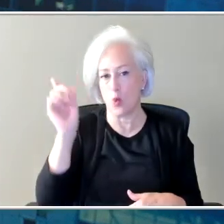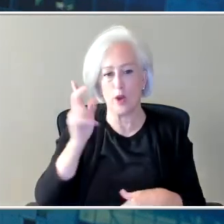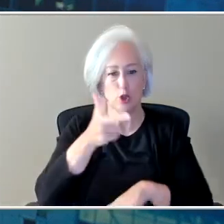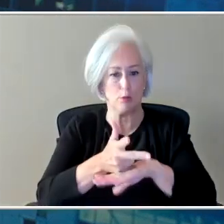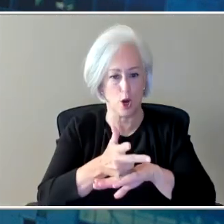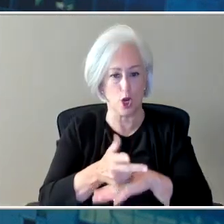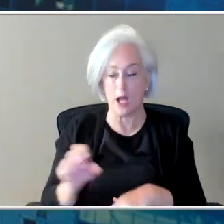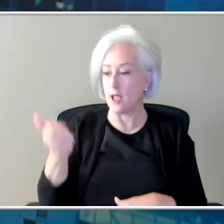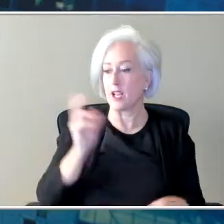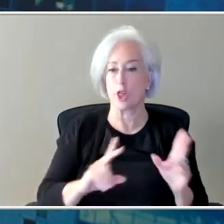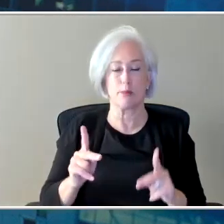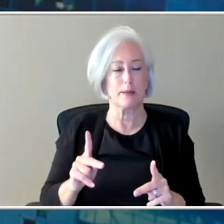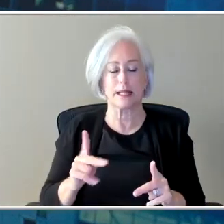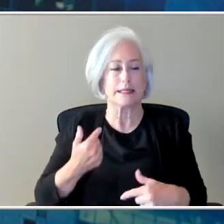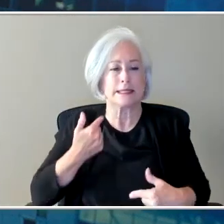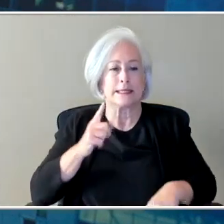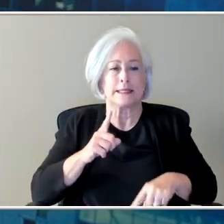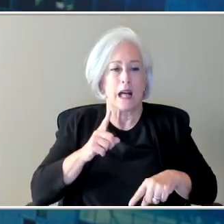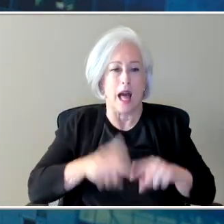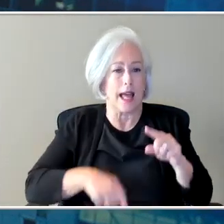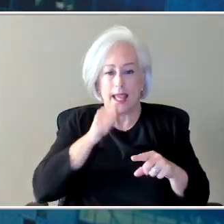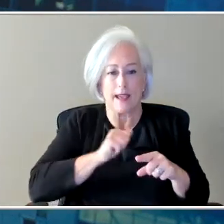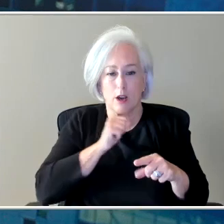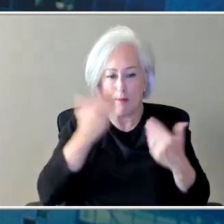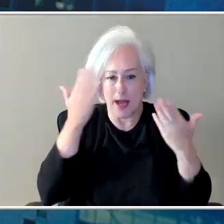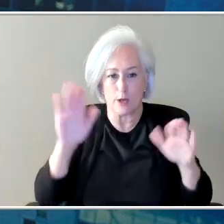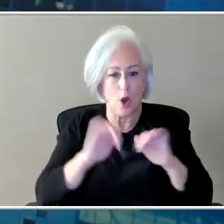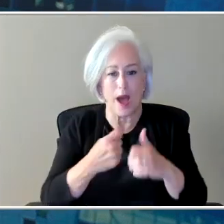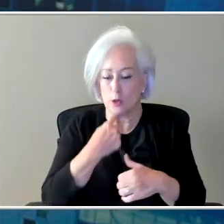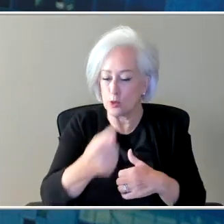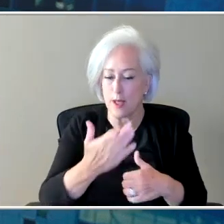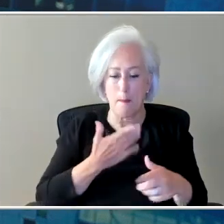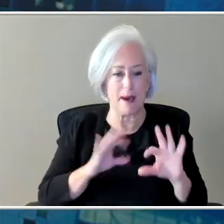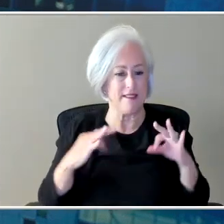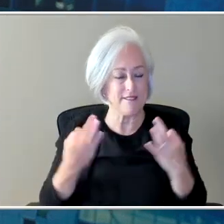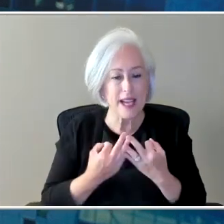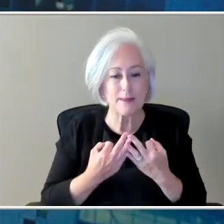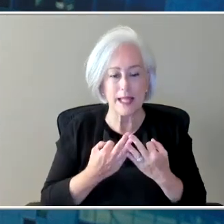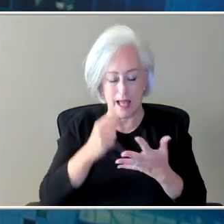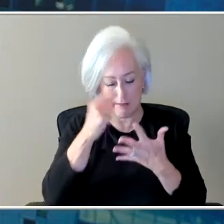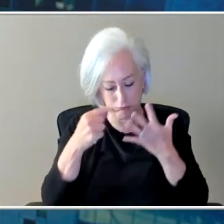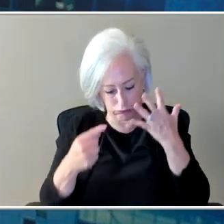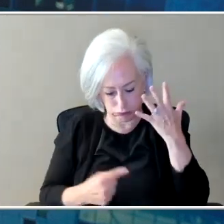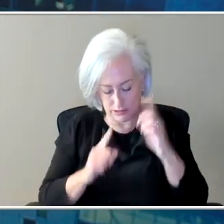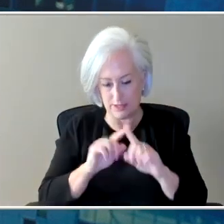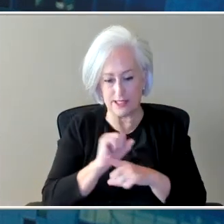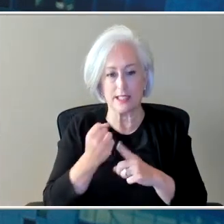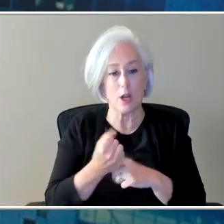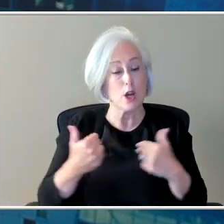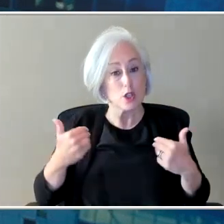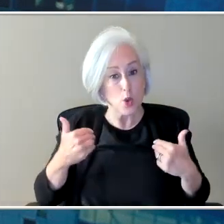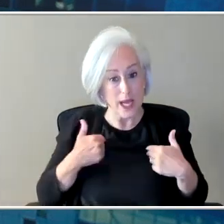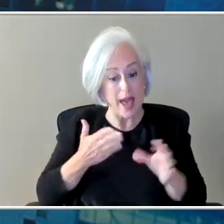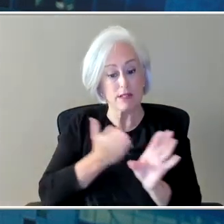not coping well. I don't know how to tell my family. I have all of these situations. So we have oncopsychologists that are part of our